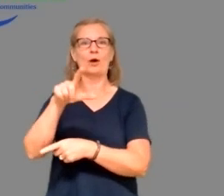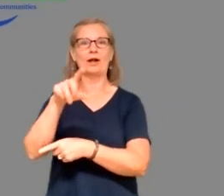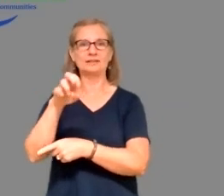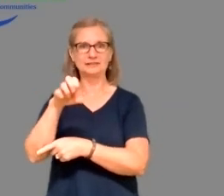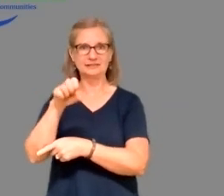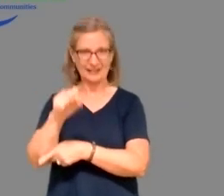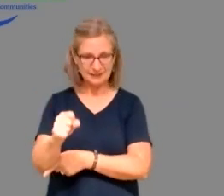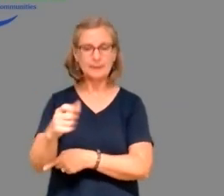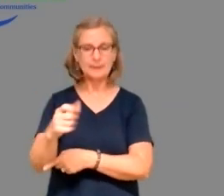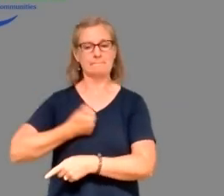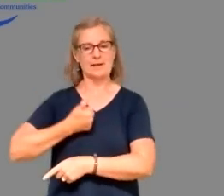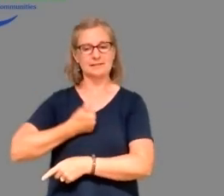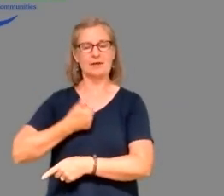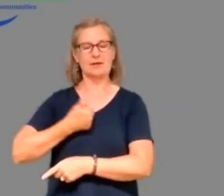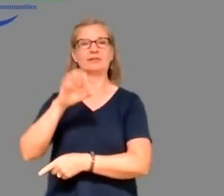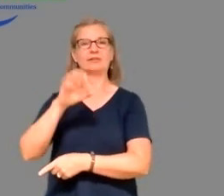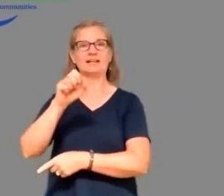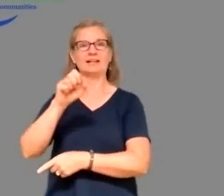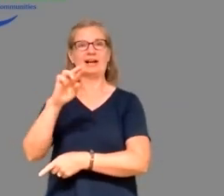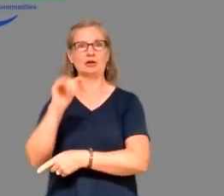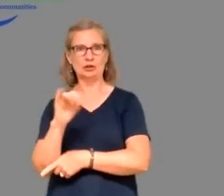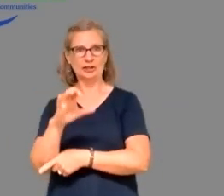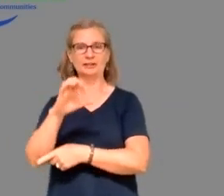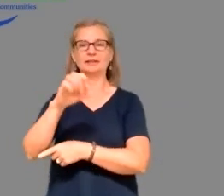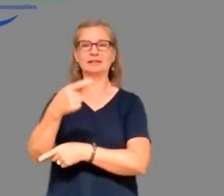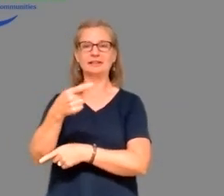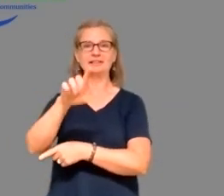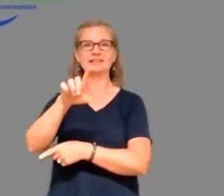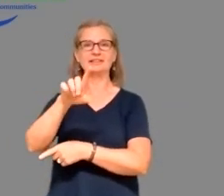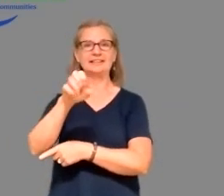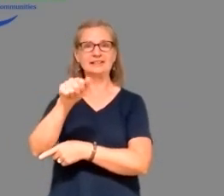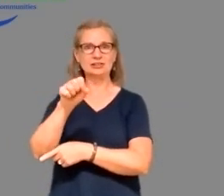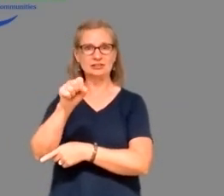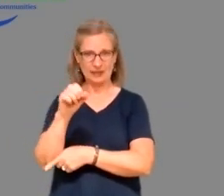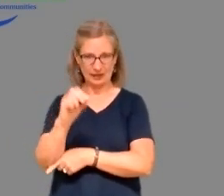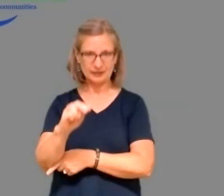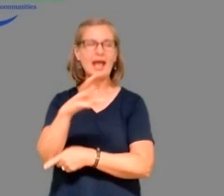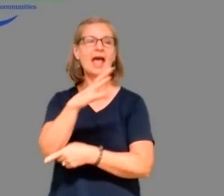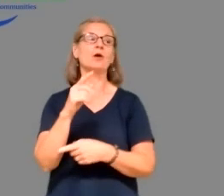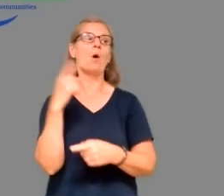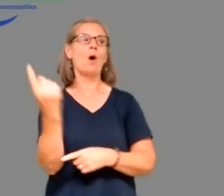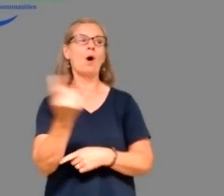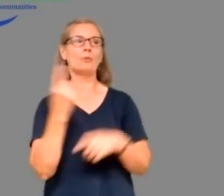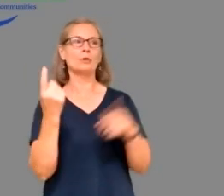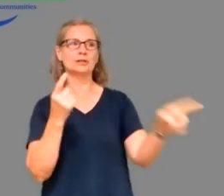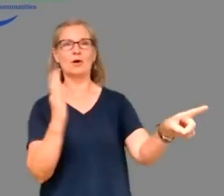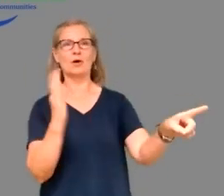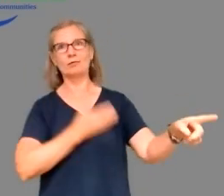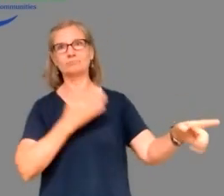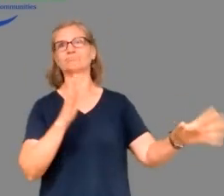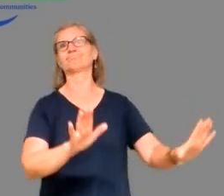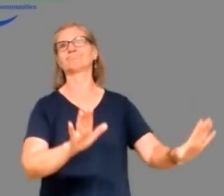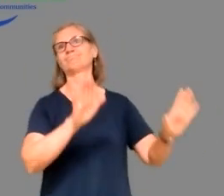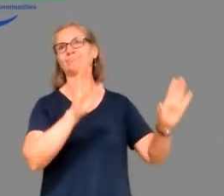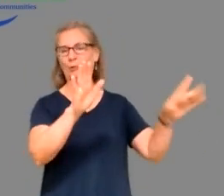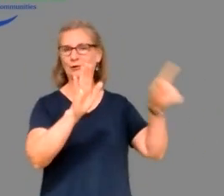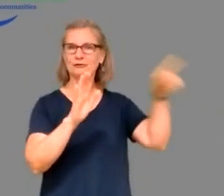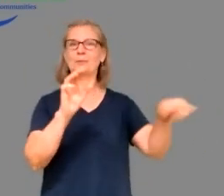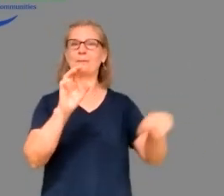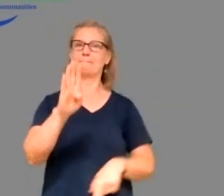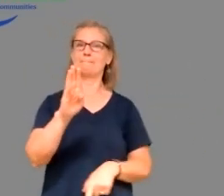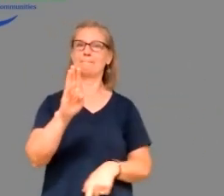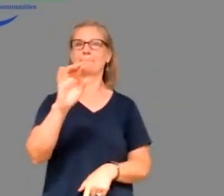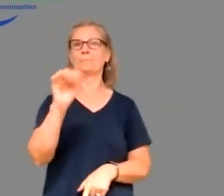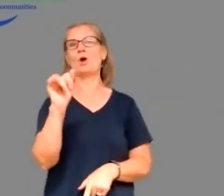master, Brian Leone. Yeah. And the always lovely Barb Young as